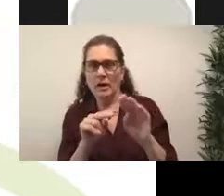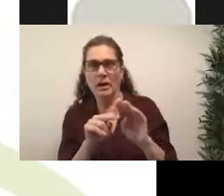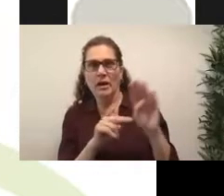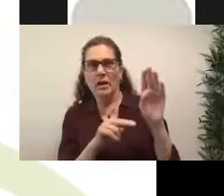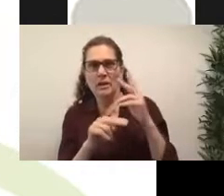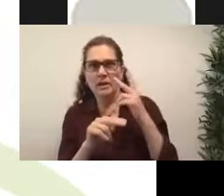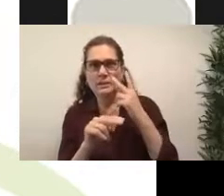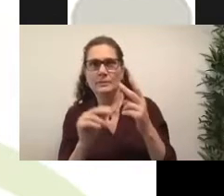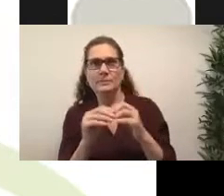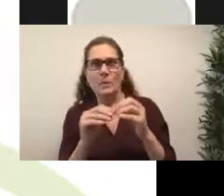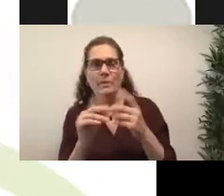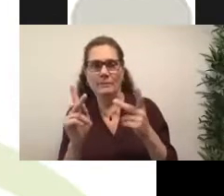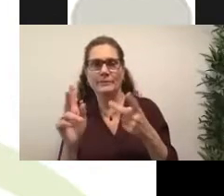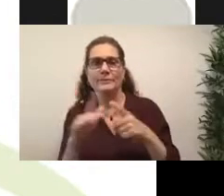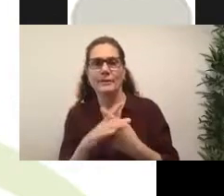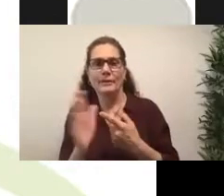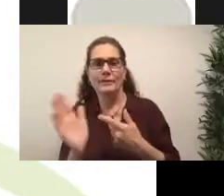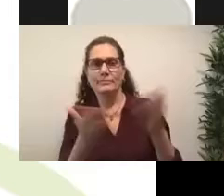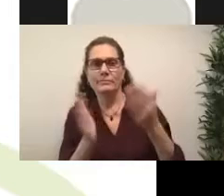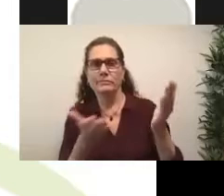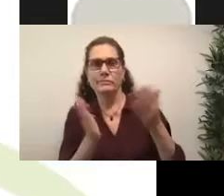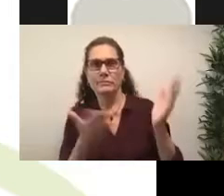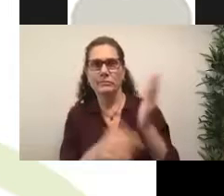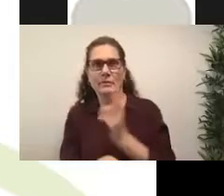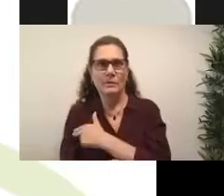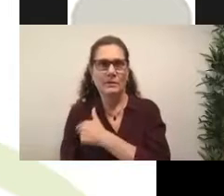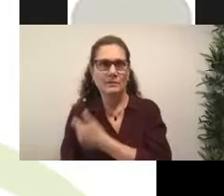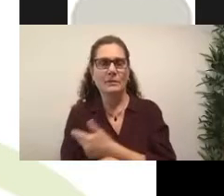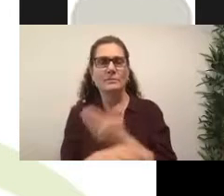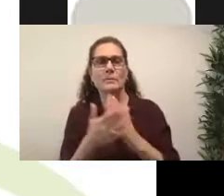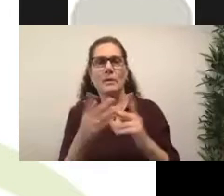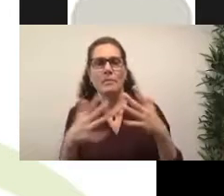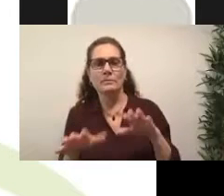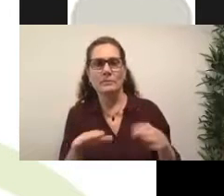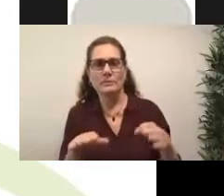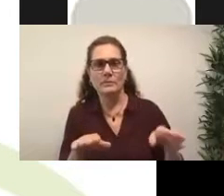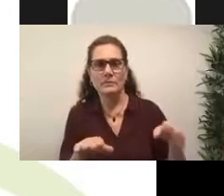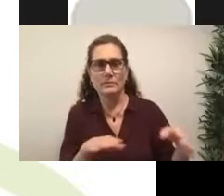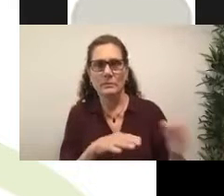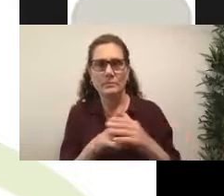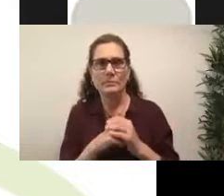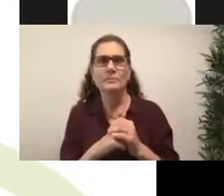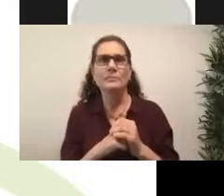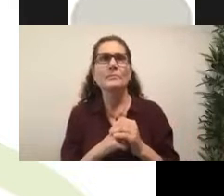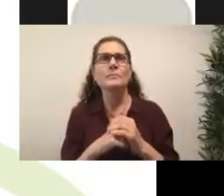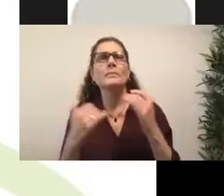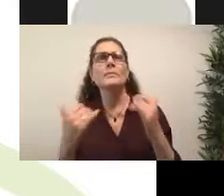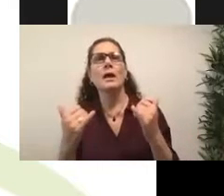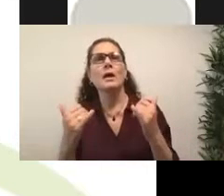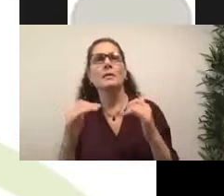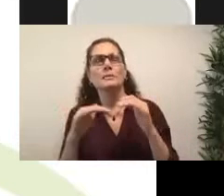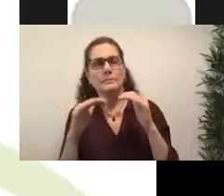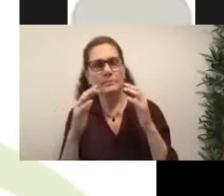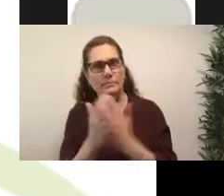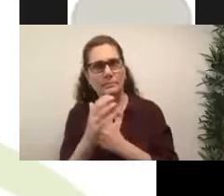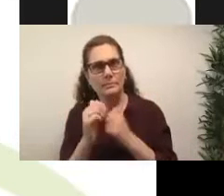avoid. Again, particularly as we get into this period of year when we want to be with our loved ones and our friends, but we want people to be safe.